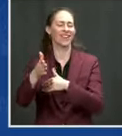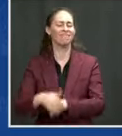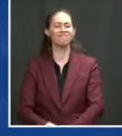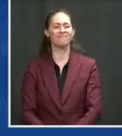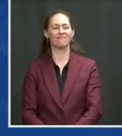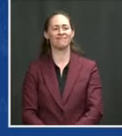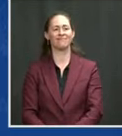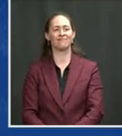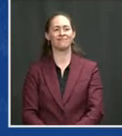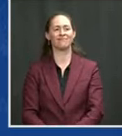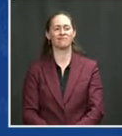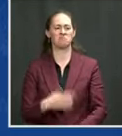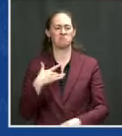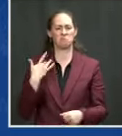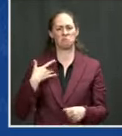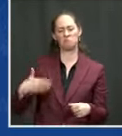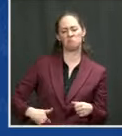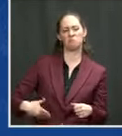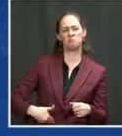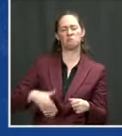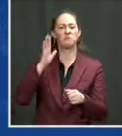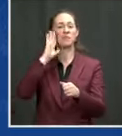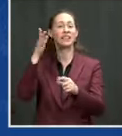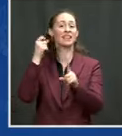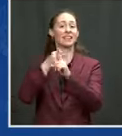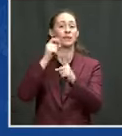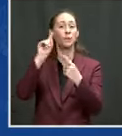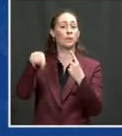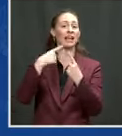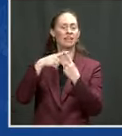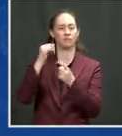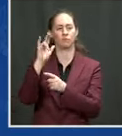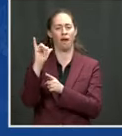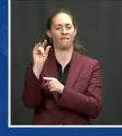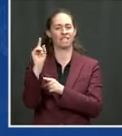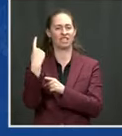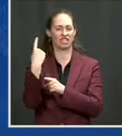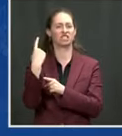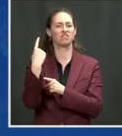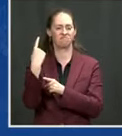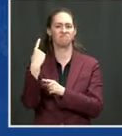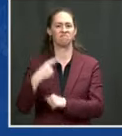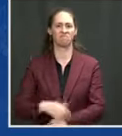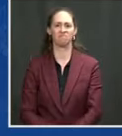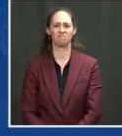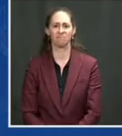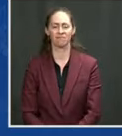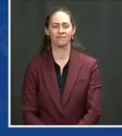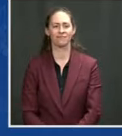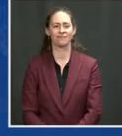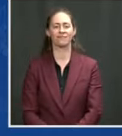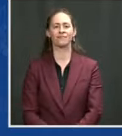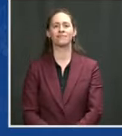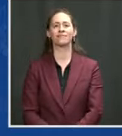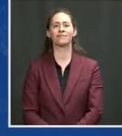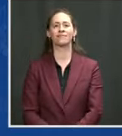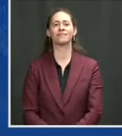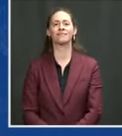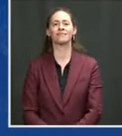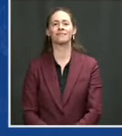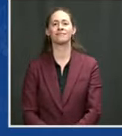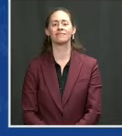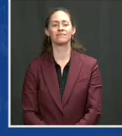But I want to tell you, for a multicultural, incredible minority majority state, 23 sovereign nations in New